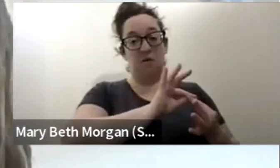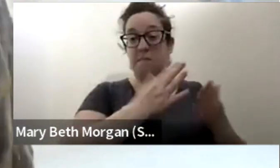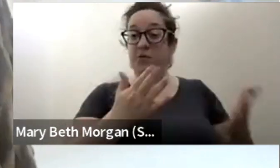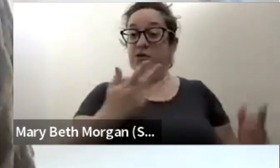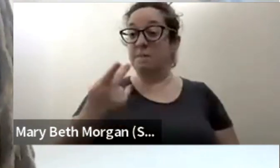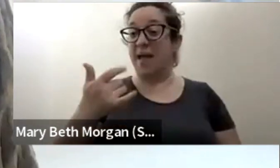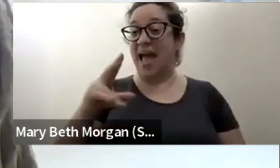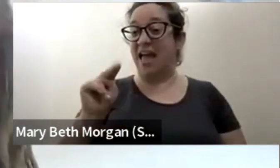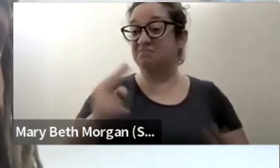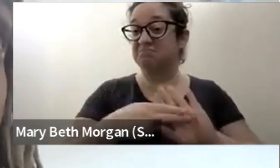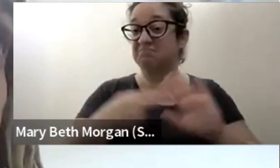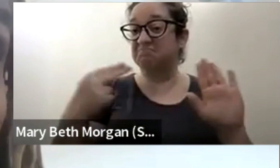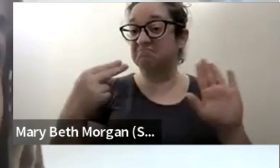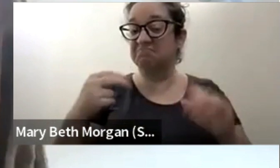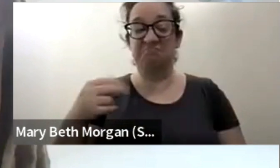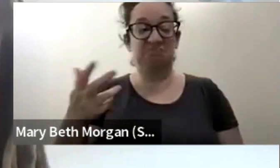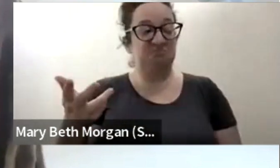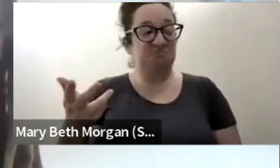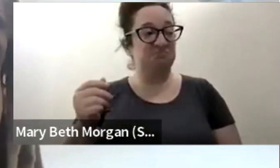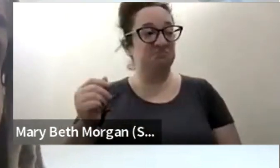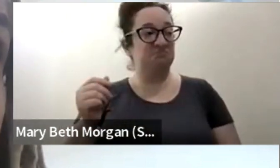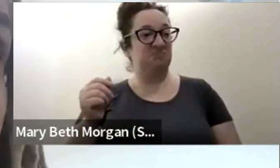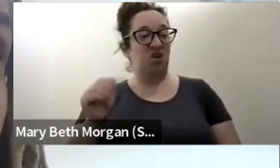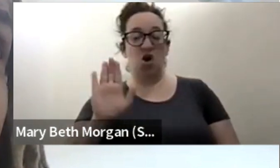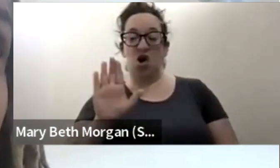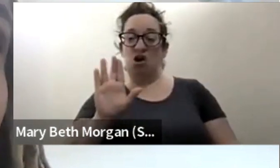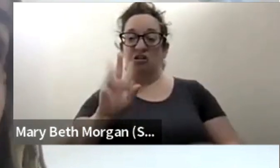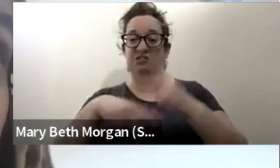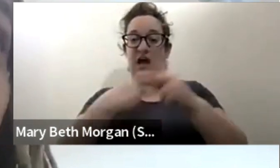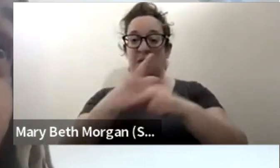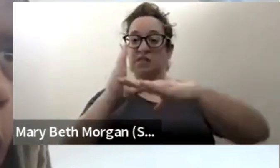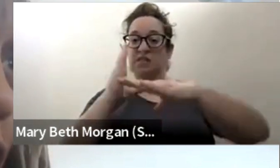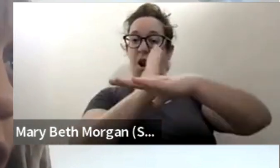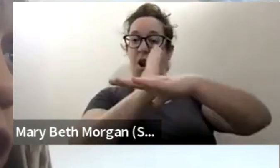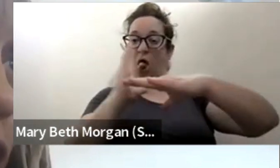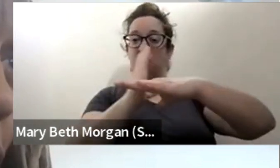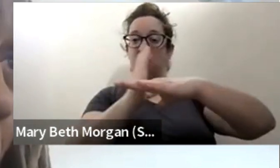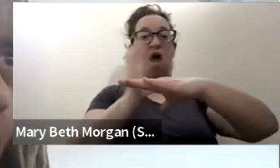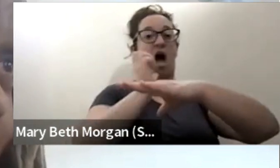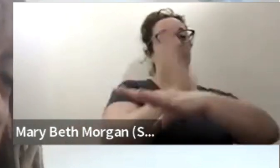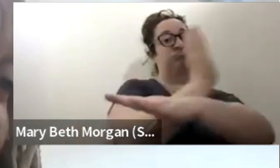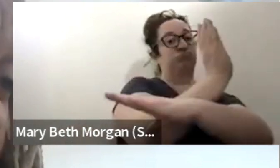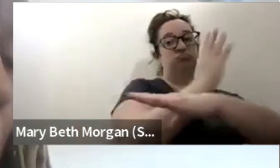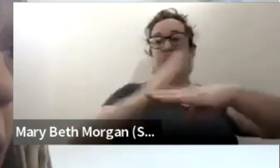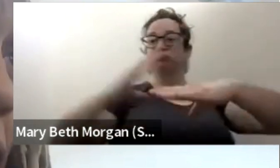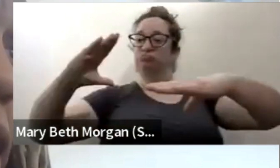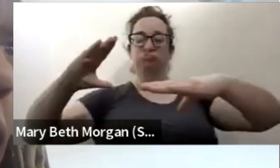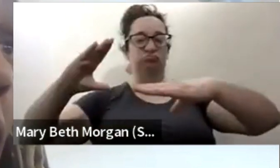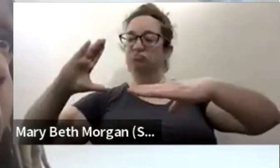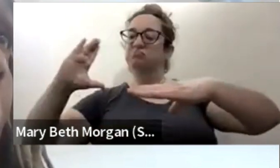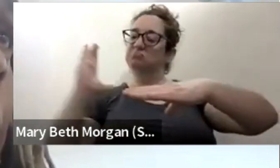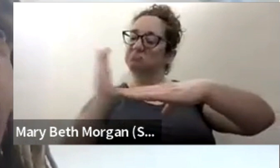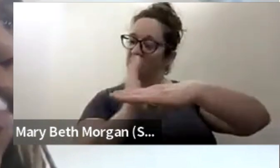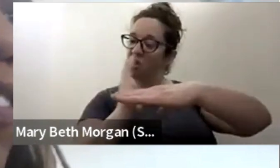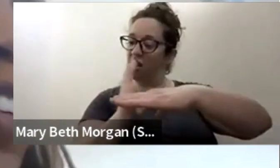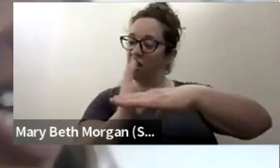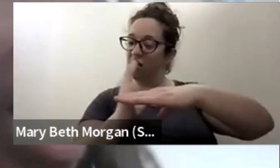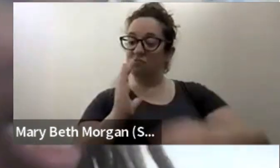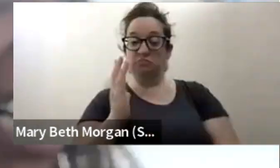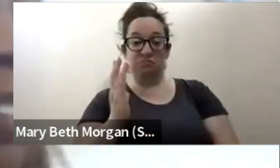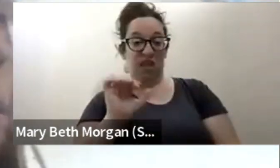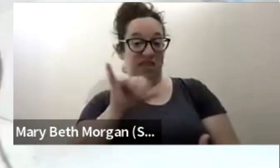Maybe we can make this work. Maybe she's pan, but her type is someone in the middle.